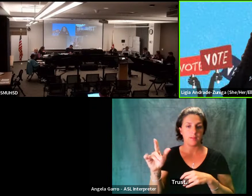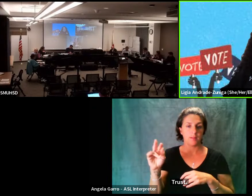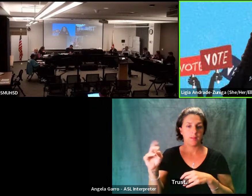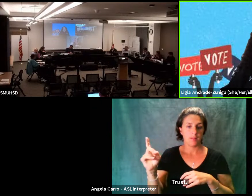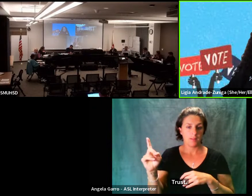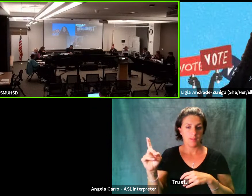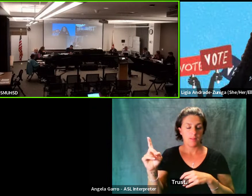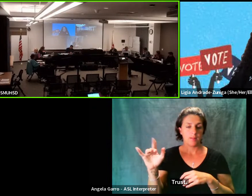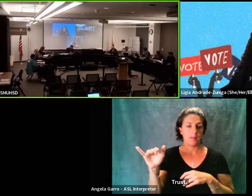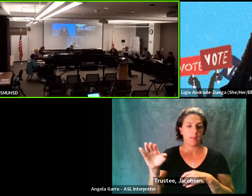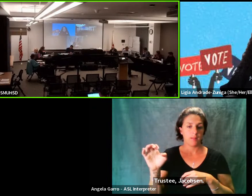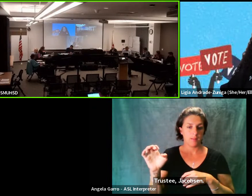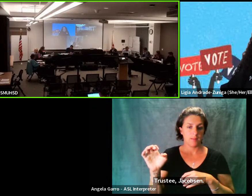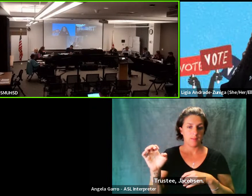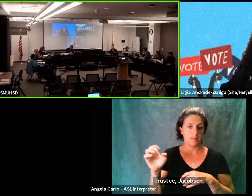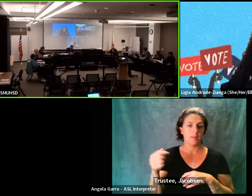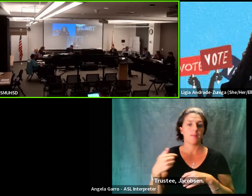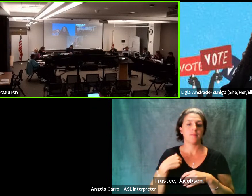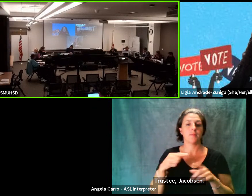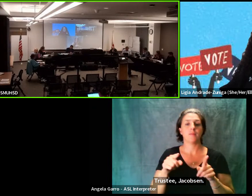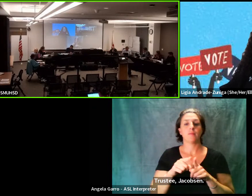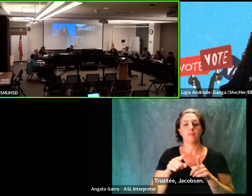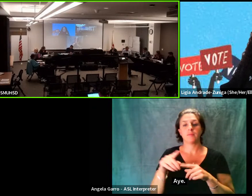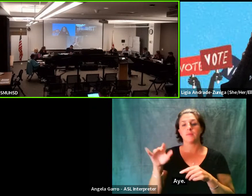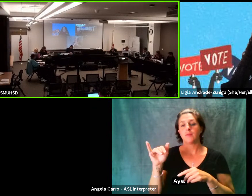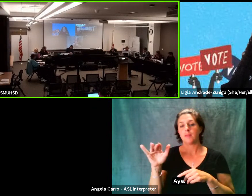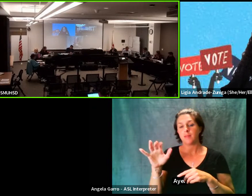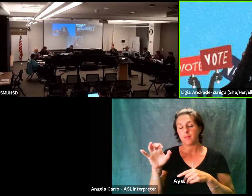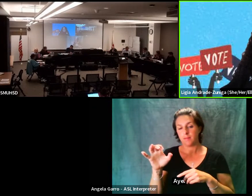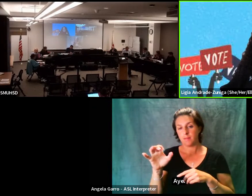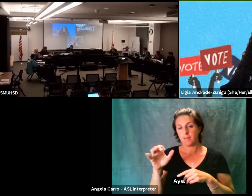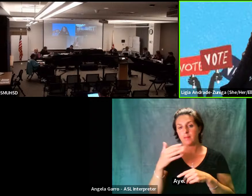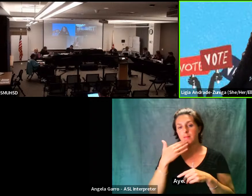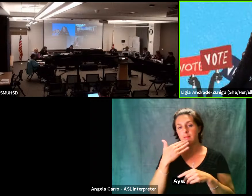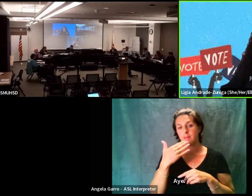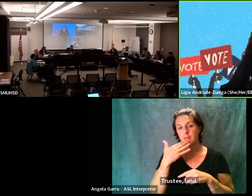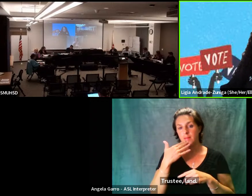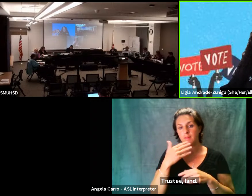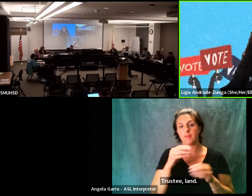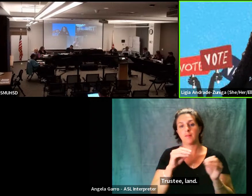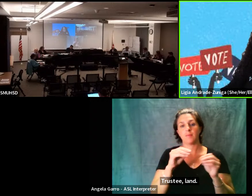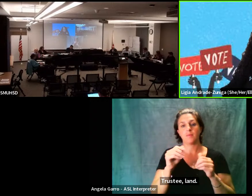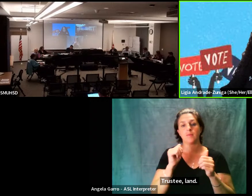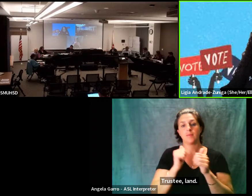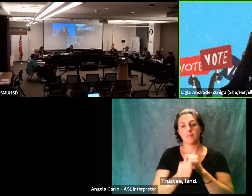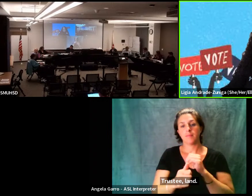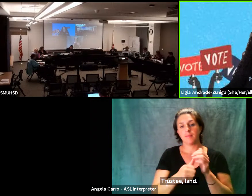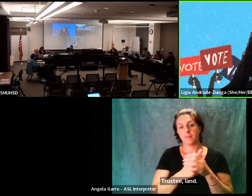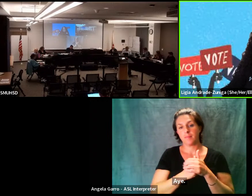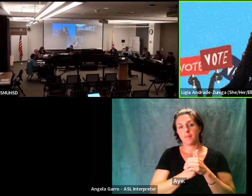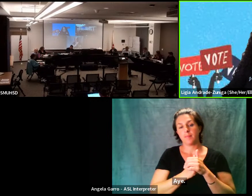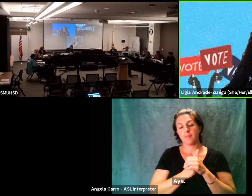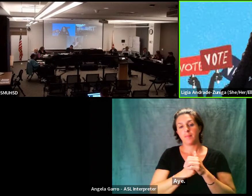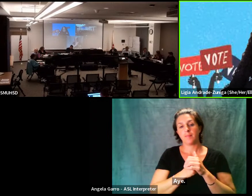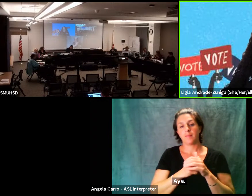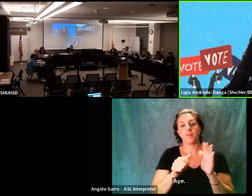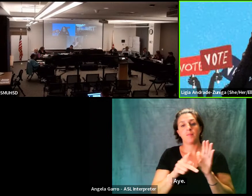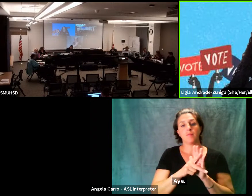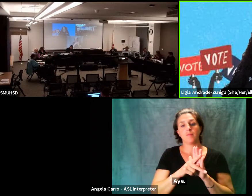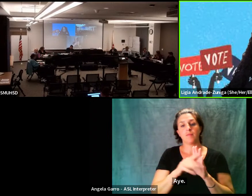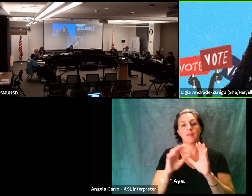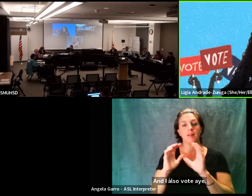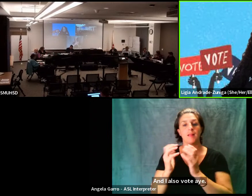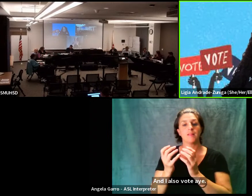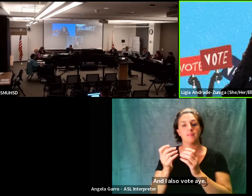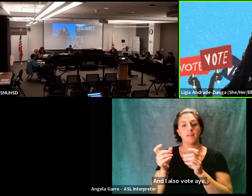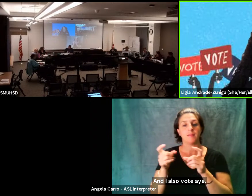Land, Aye. and I also vote aye. Thank you. Motion passes. Okay, approval of classified